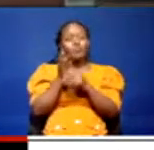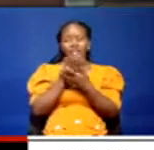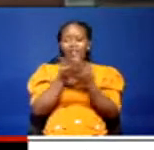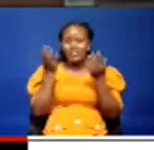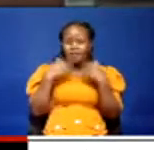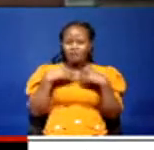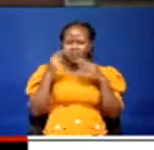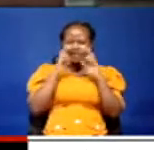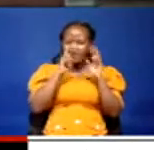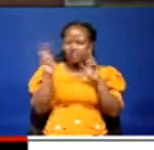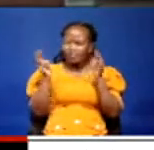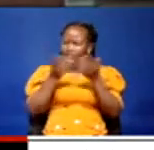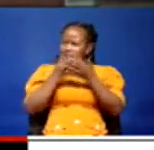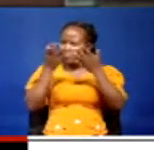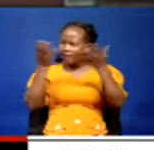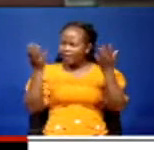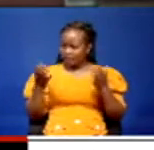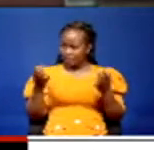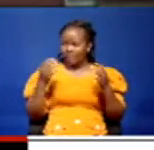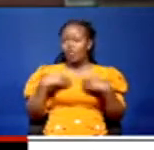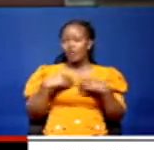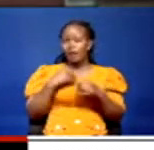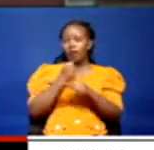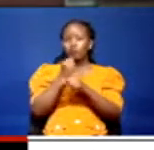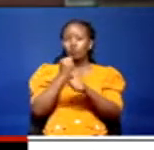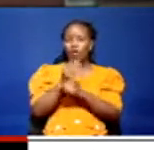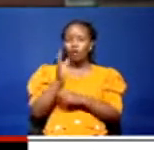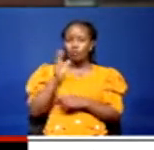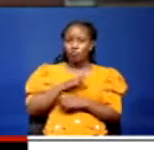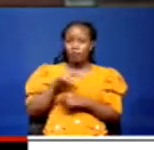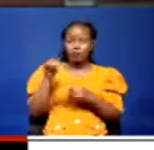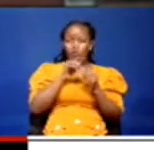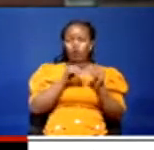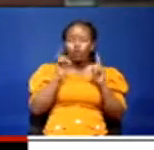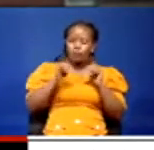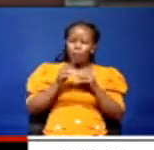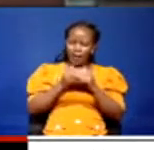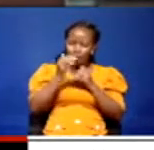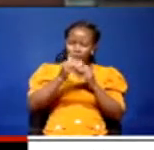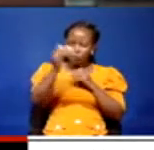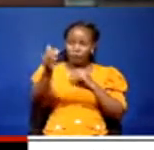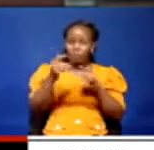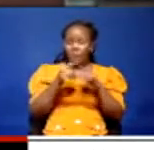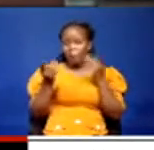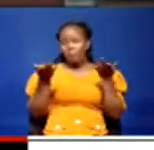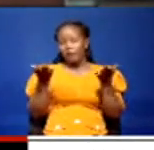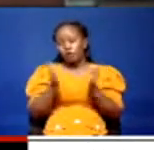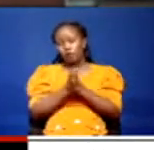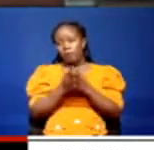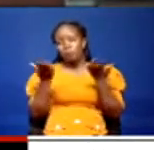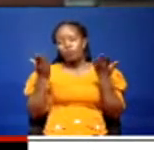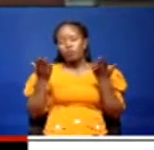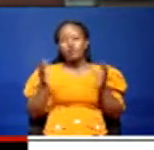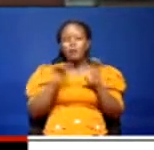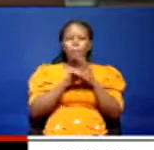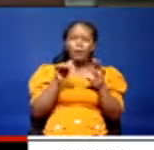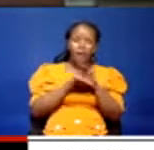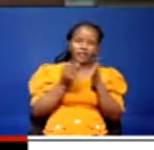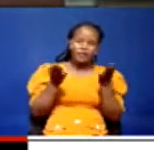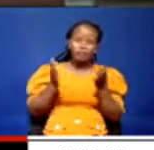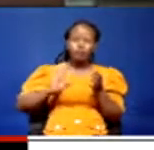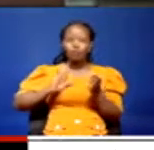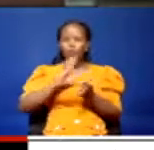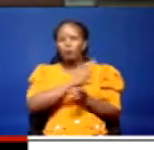having worked with grassroots women, this is probably the way we need to go. But this is with the board I have, this is with the membership I have, because